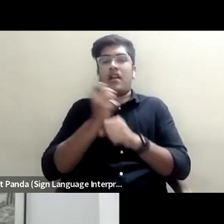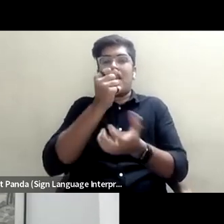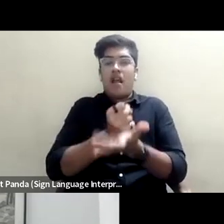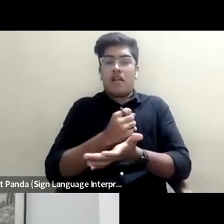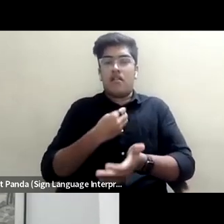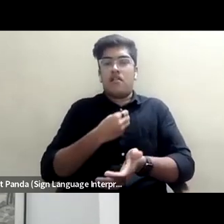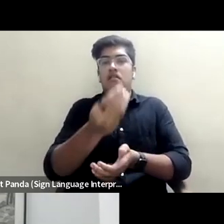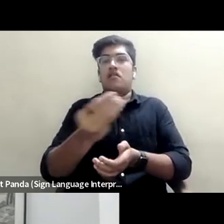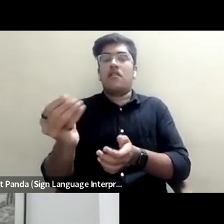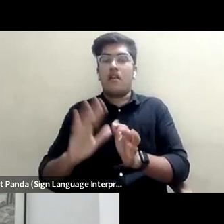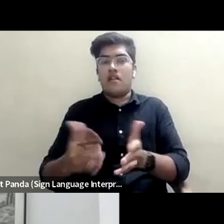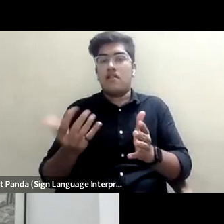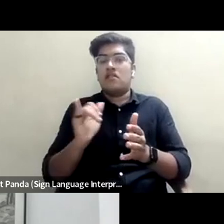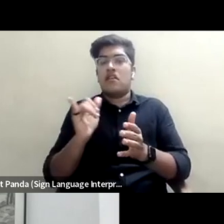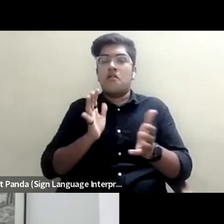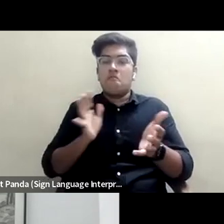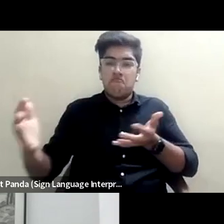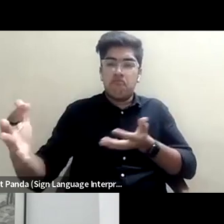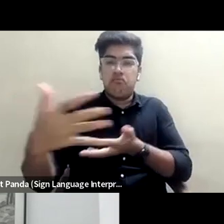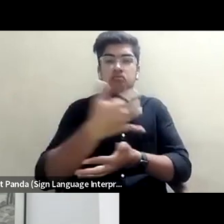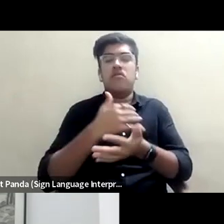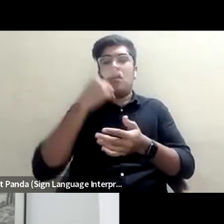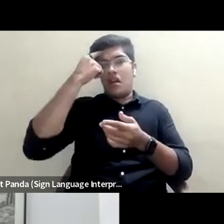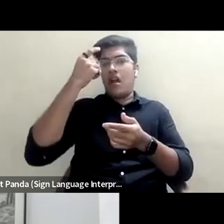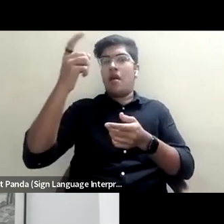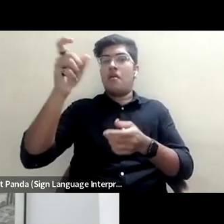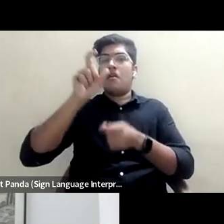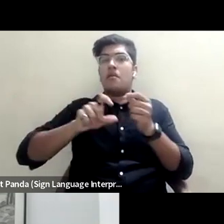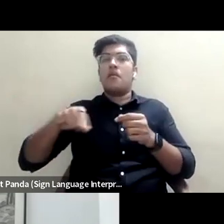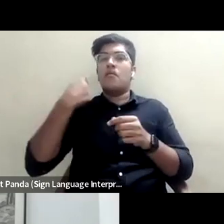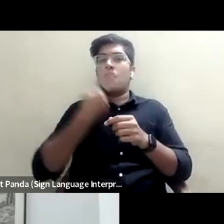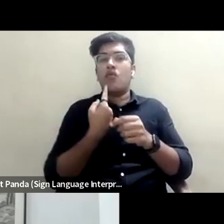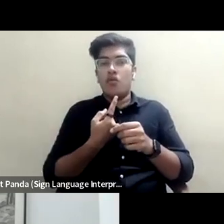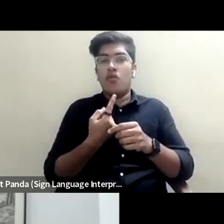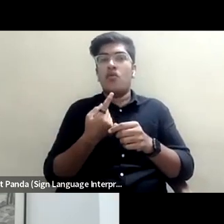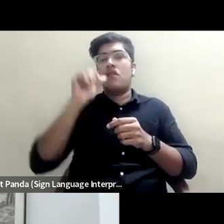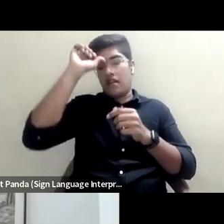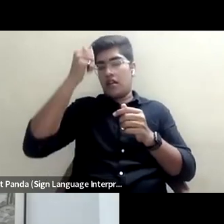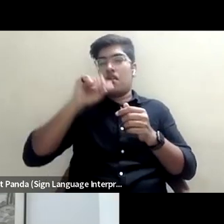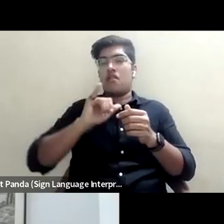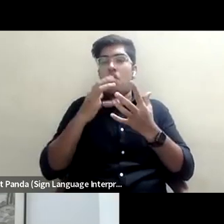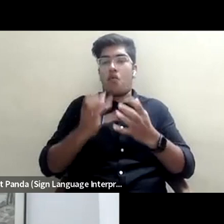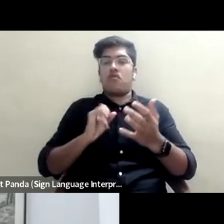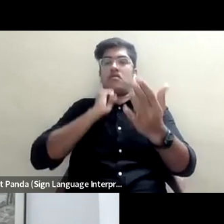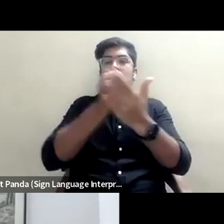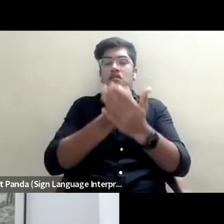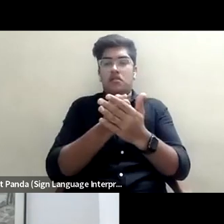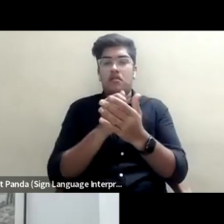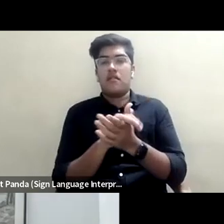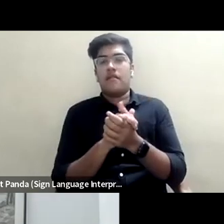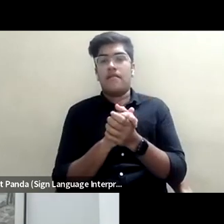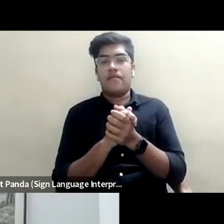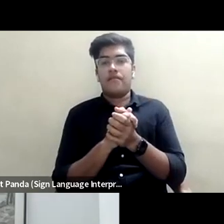aspirations. It is a collective imagination of the destination which a country pledges to reach. And it is also a